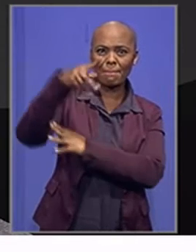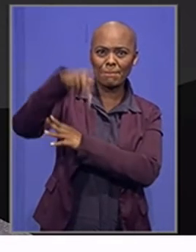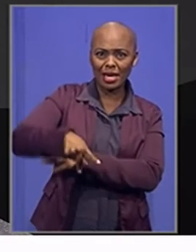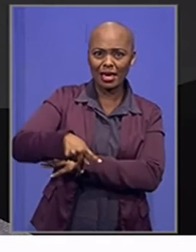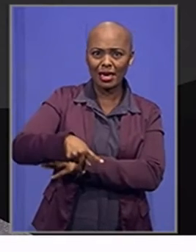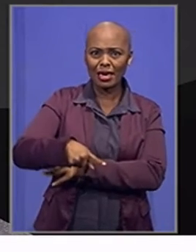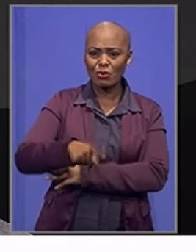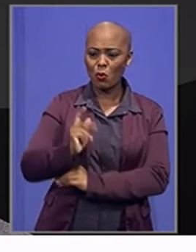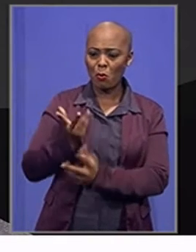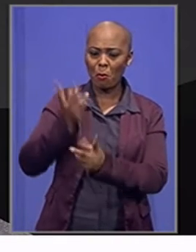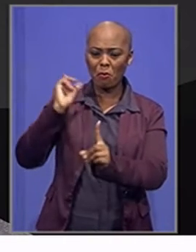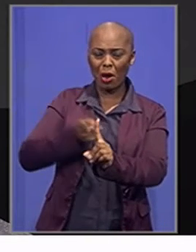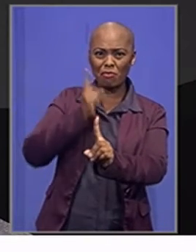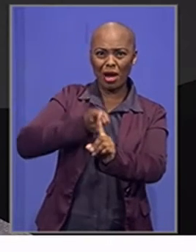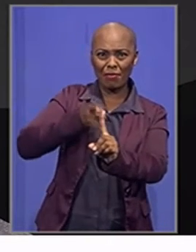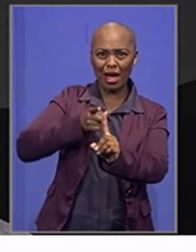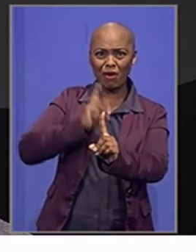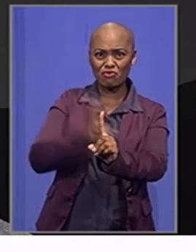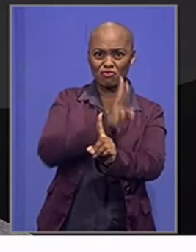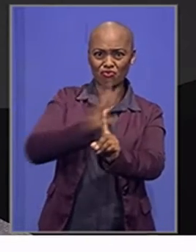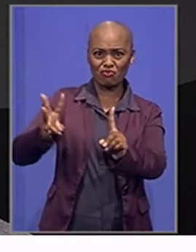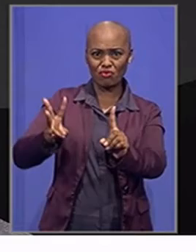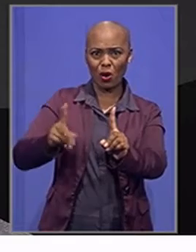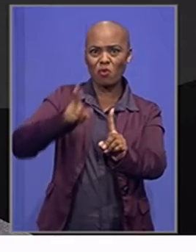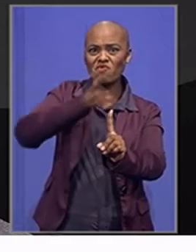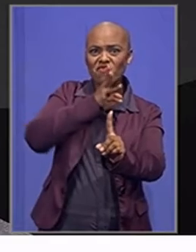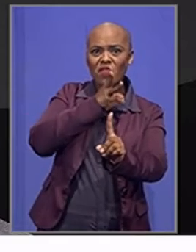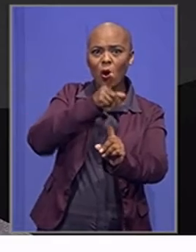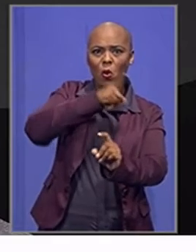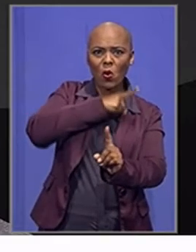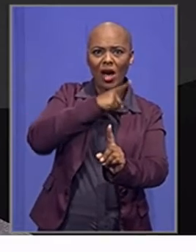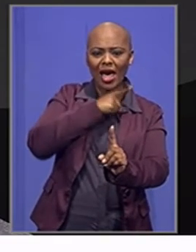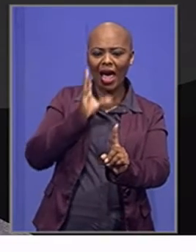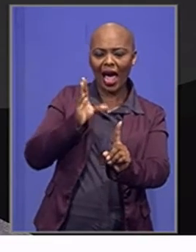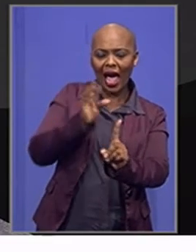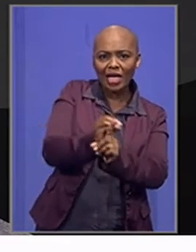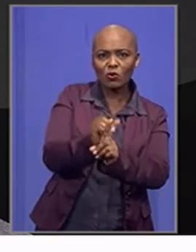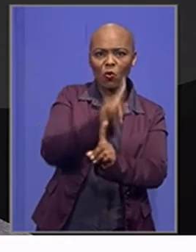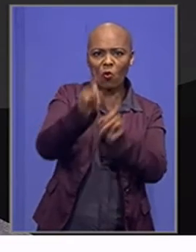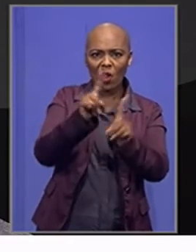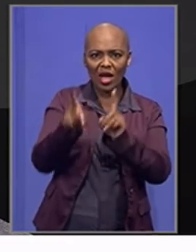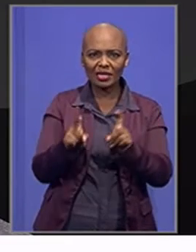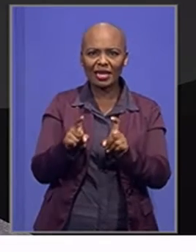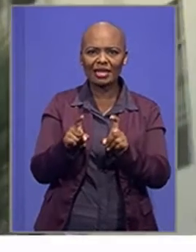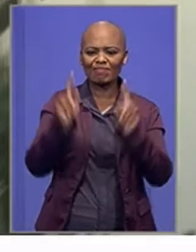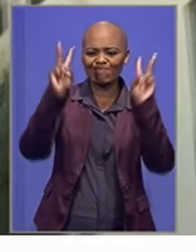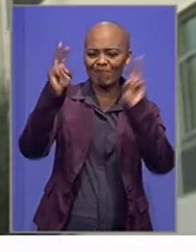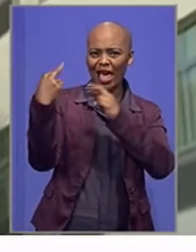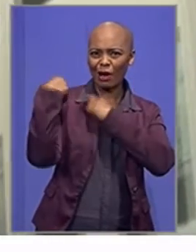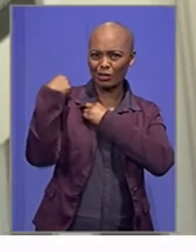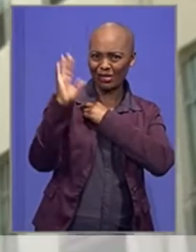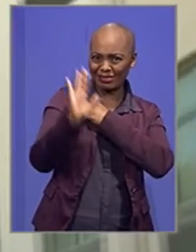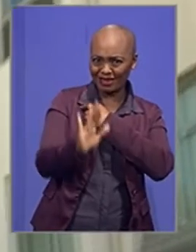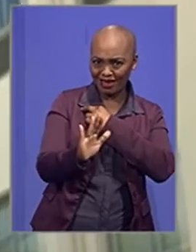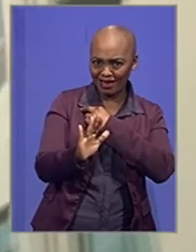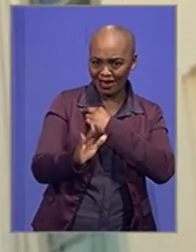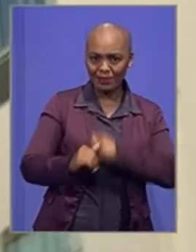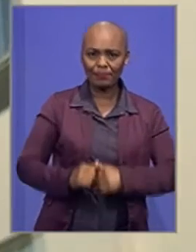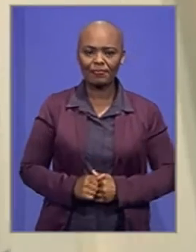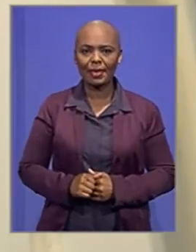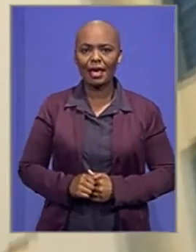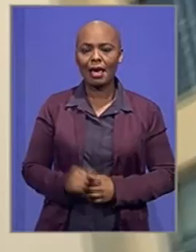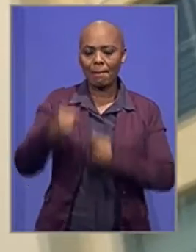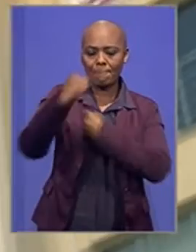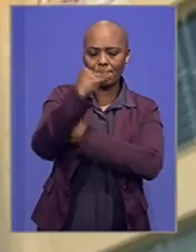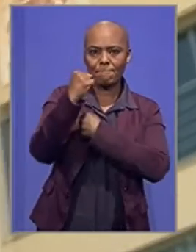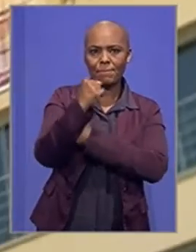disciplinary hearings because they have asked questions that has to do with accountability. Kantoro ya mosireletsi wa